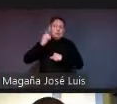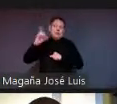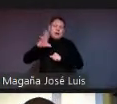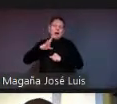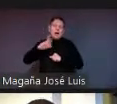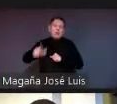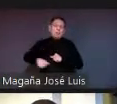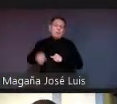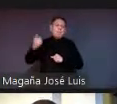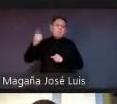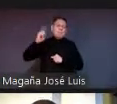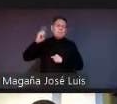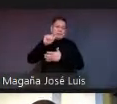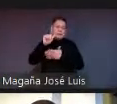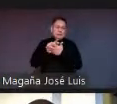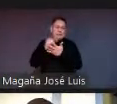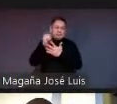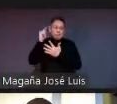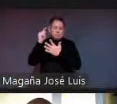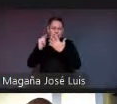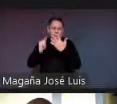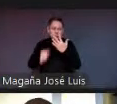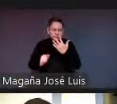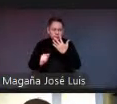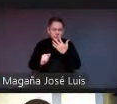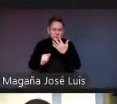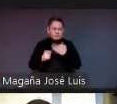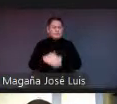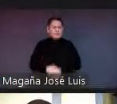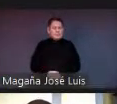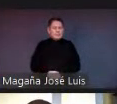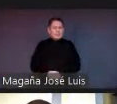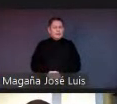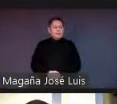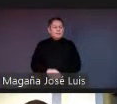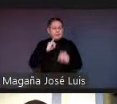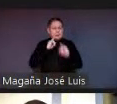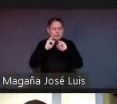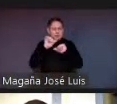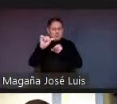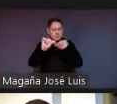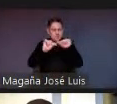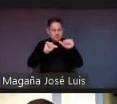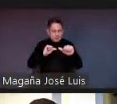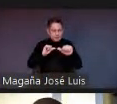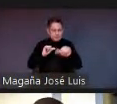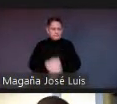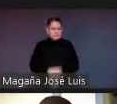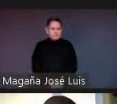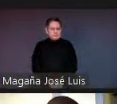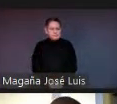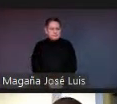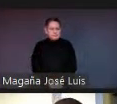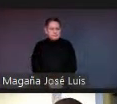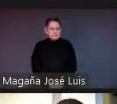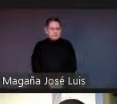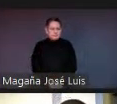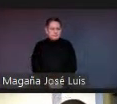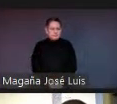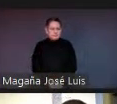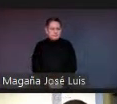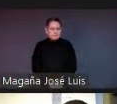state plans, or their plans are linked to certain health policies for each of the states.